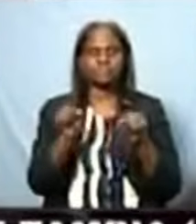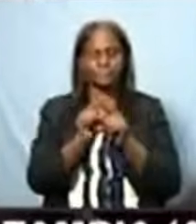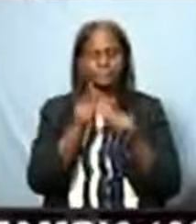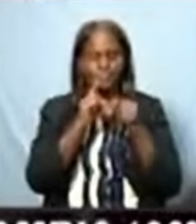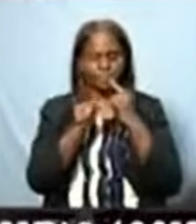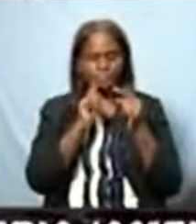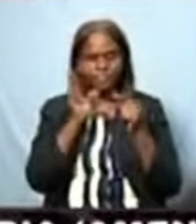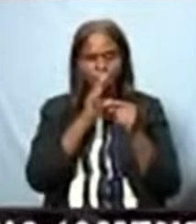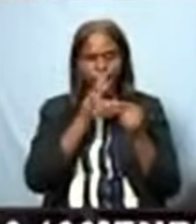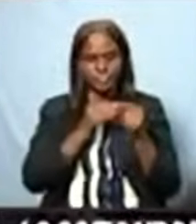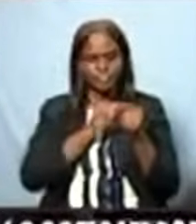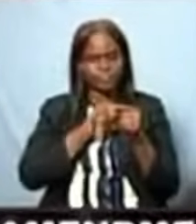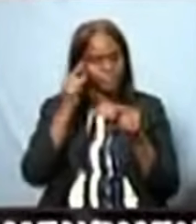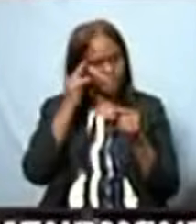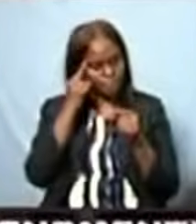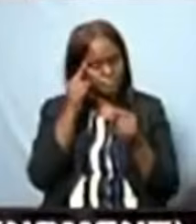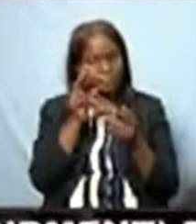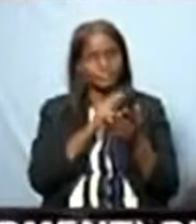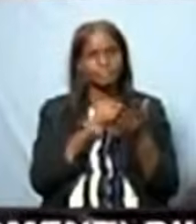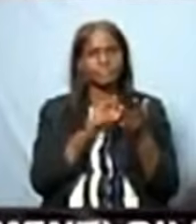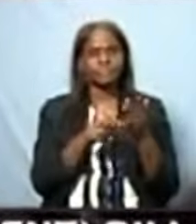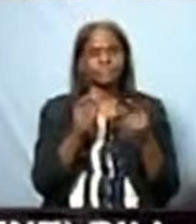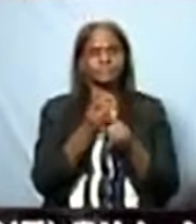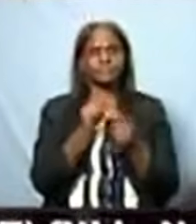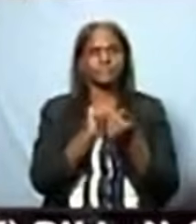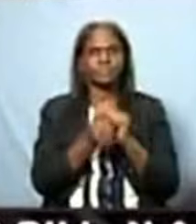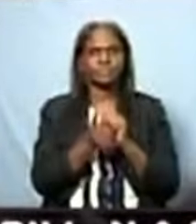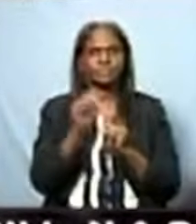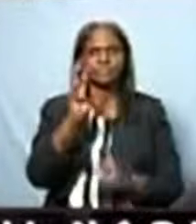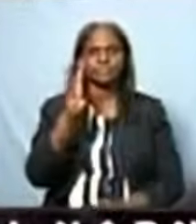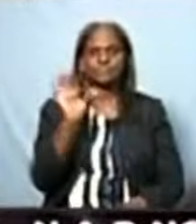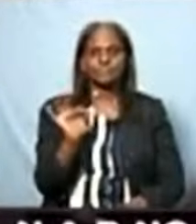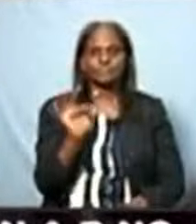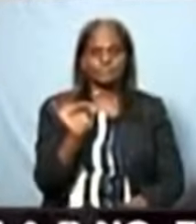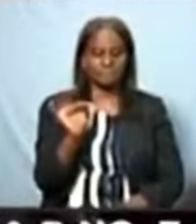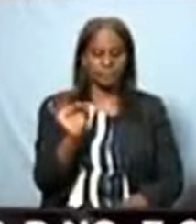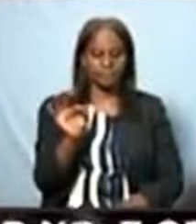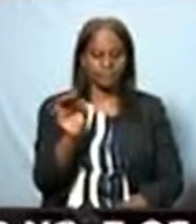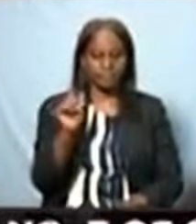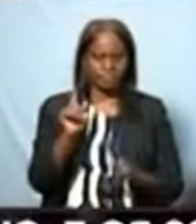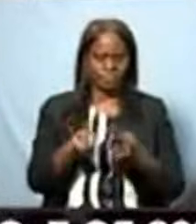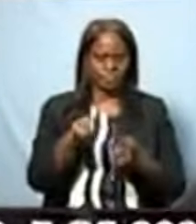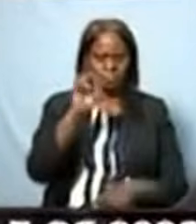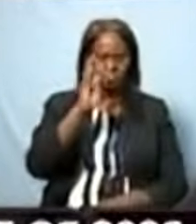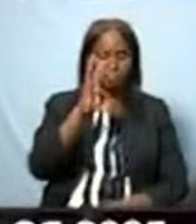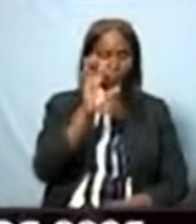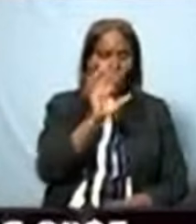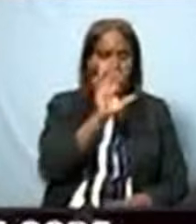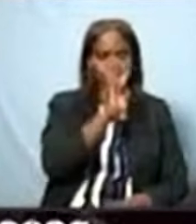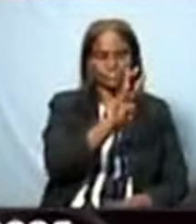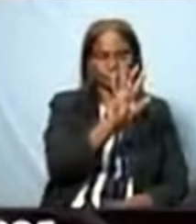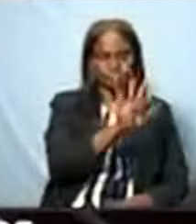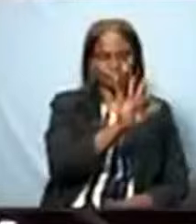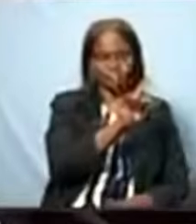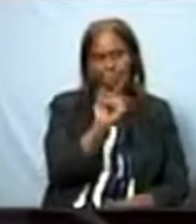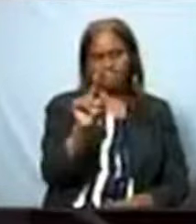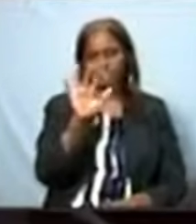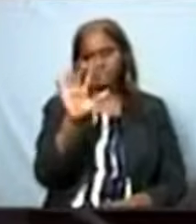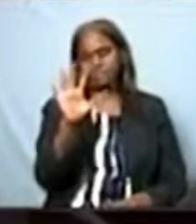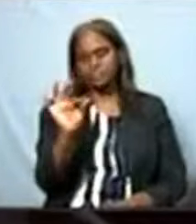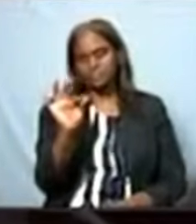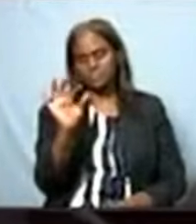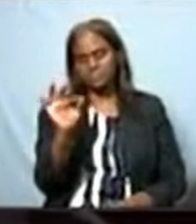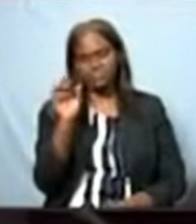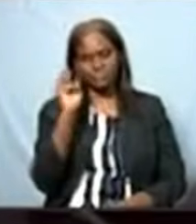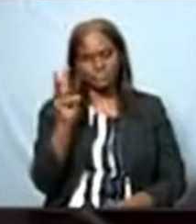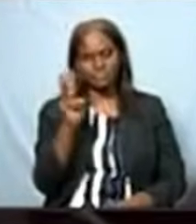that, I think reading from Articles 49 to 59, 45 to 59, it